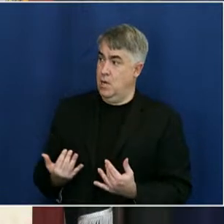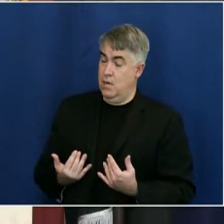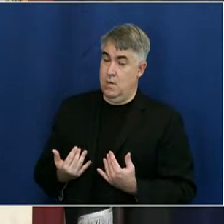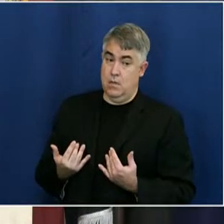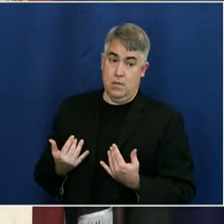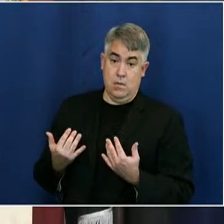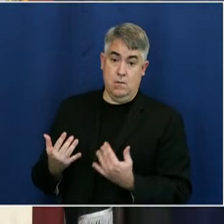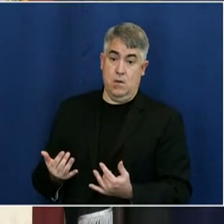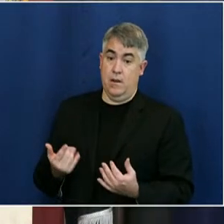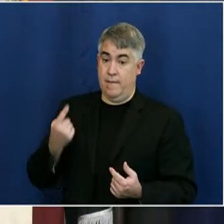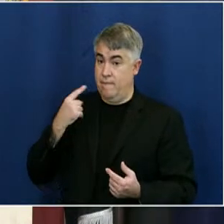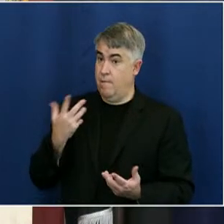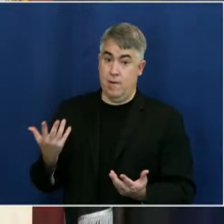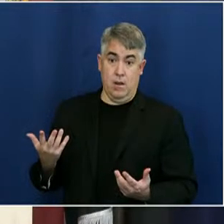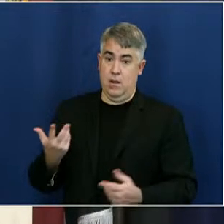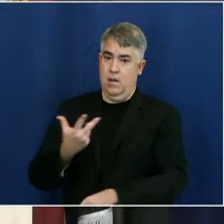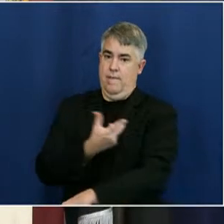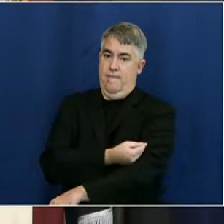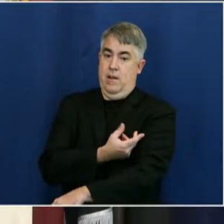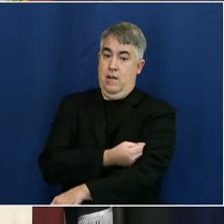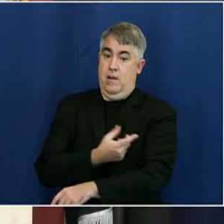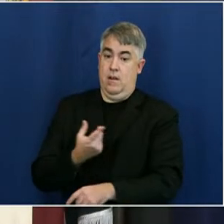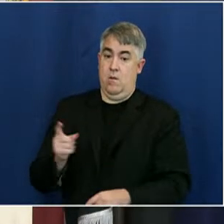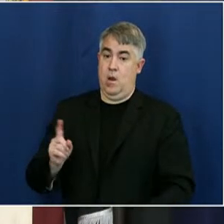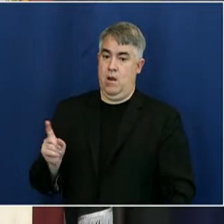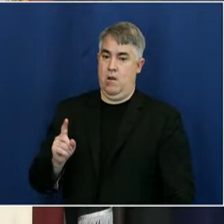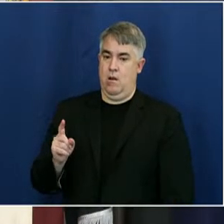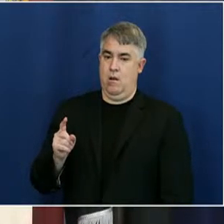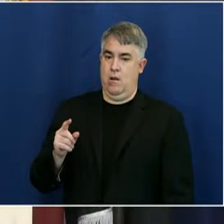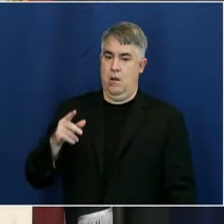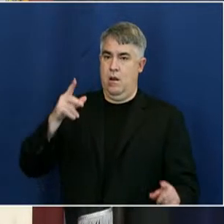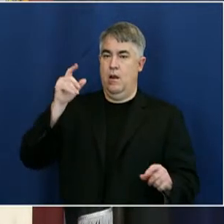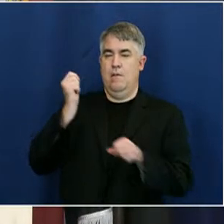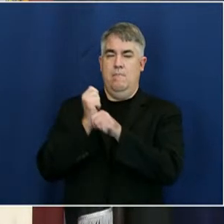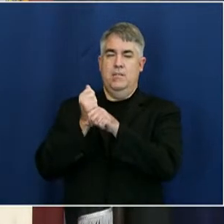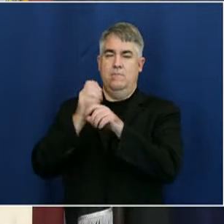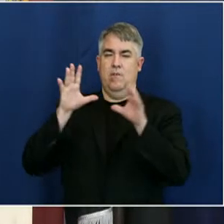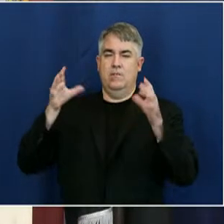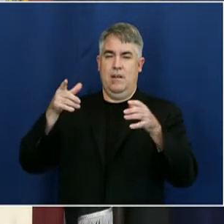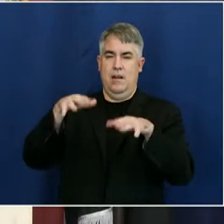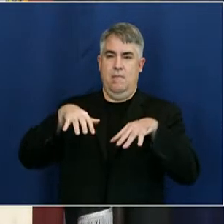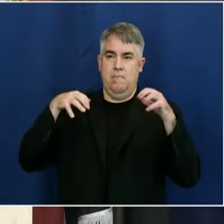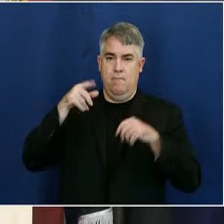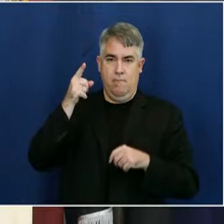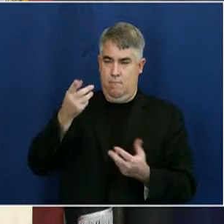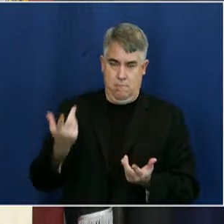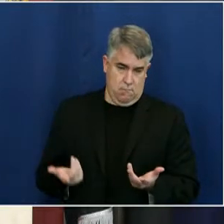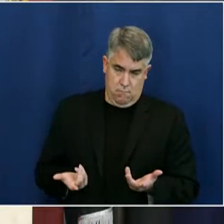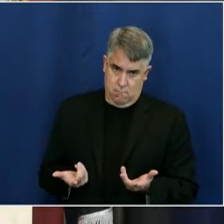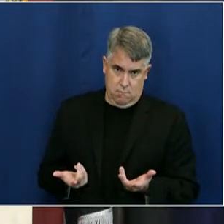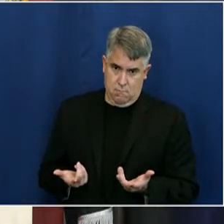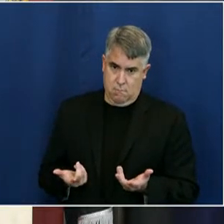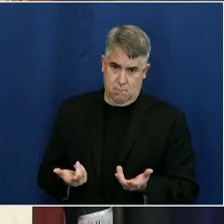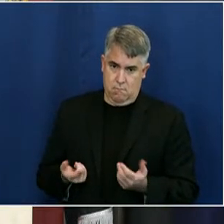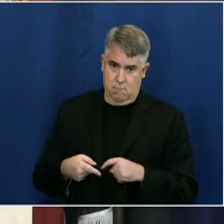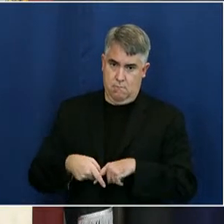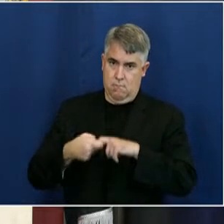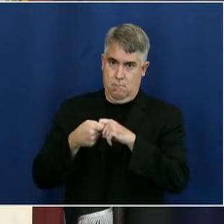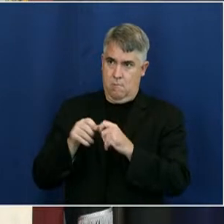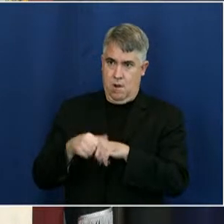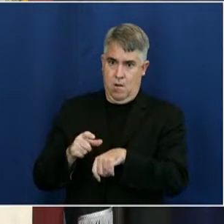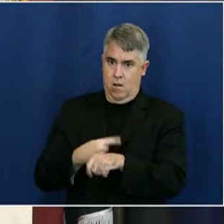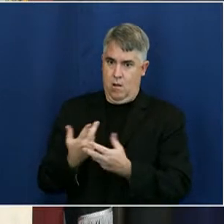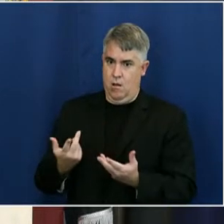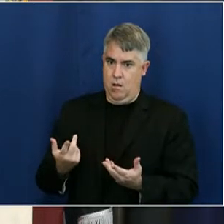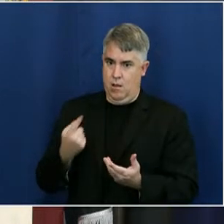Petco vaccination site today. So I wonder if anybody knows why that is, what's going on at Petco. I know that they